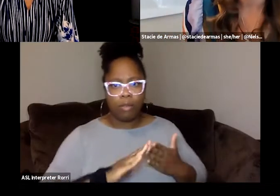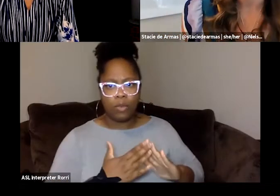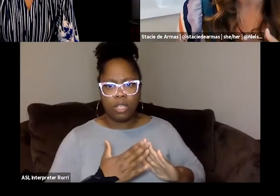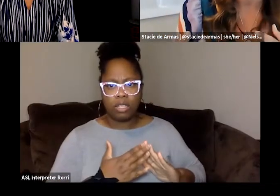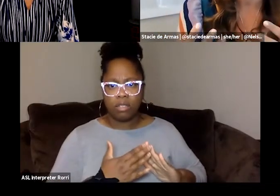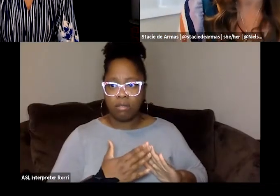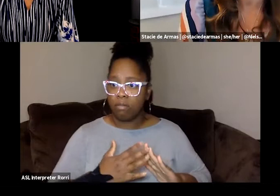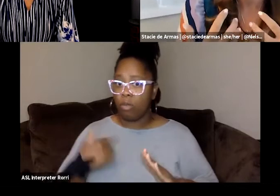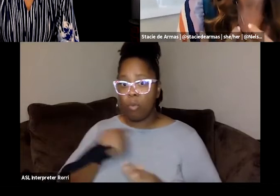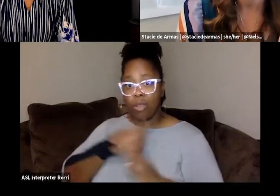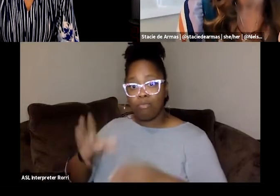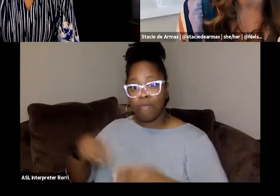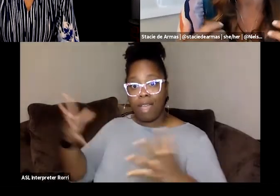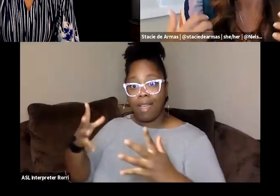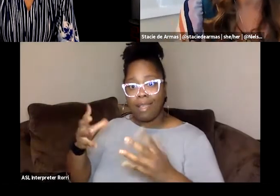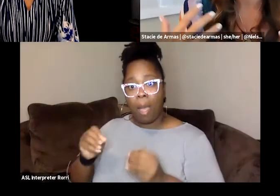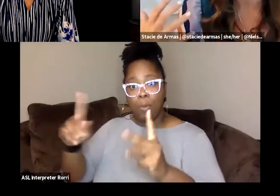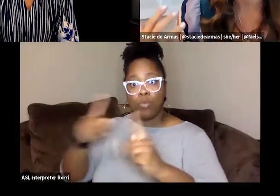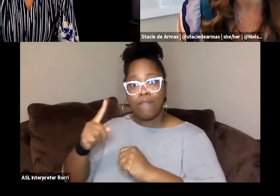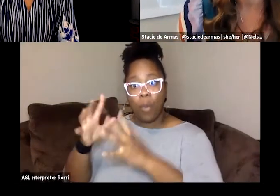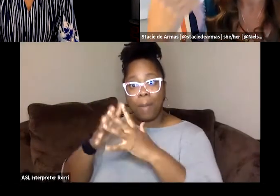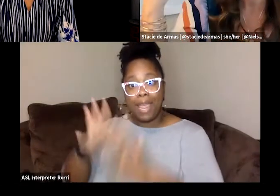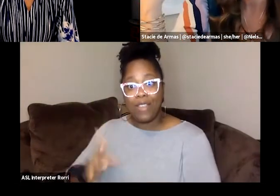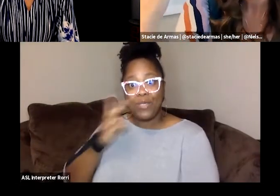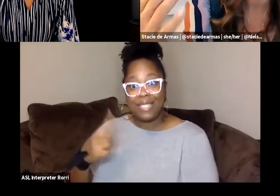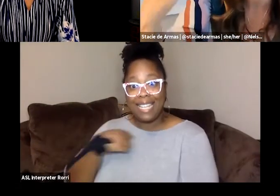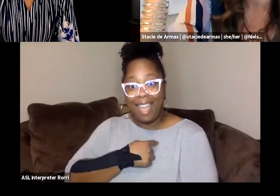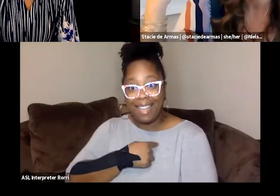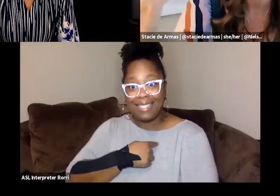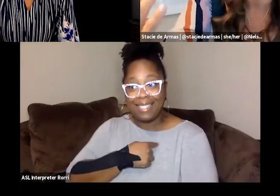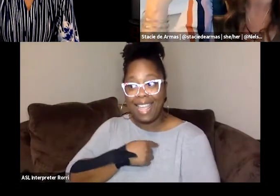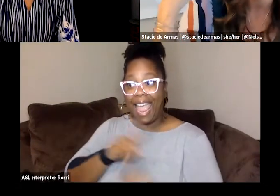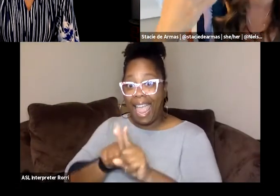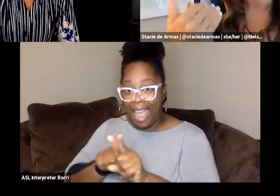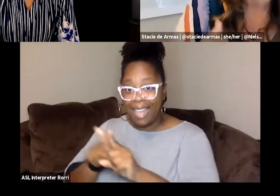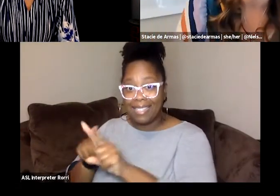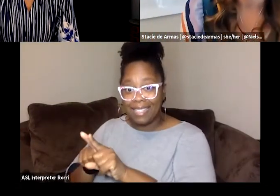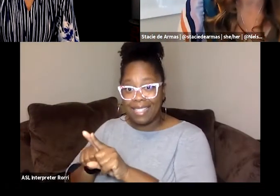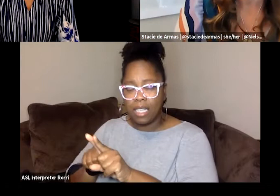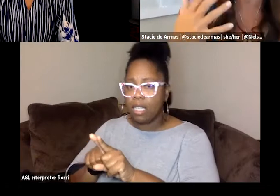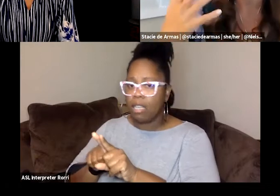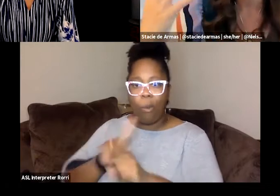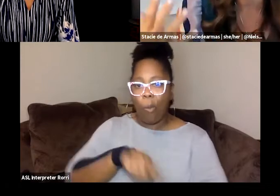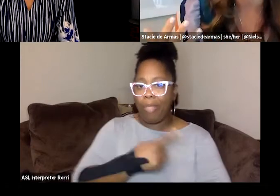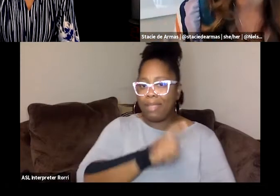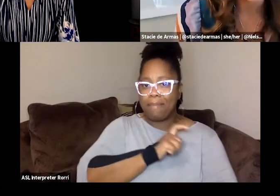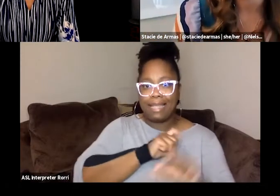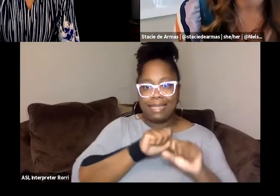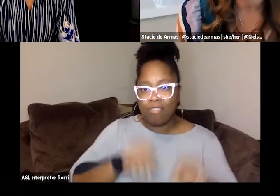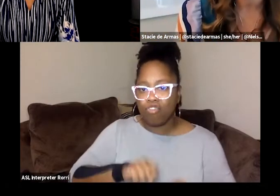rest of America the opportunity to see us in anything other than police stations, dysfunction, and melodrama. So it's no